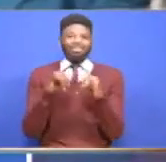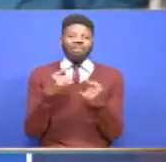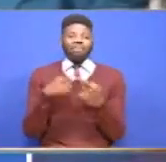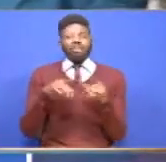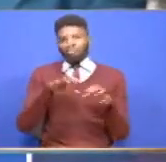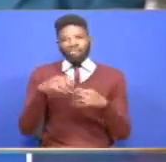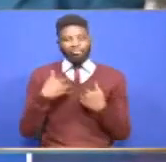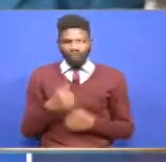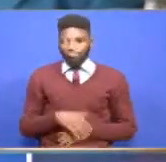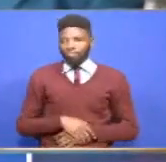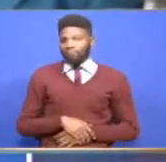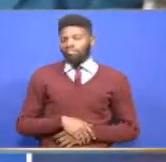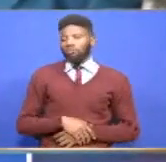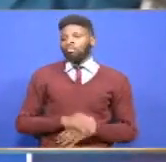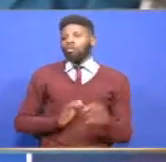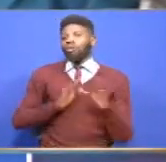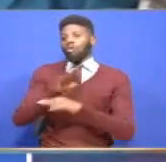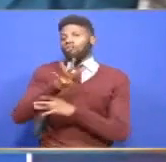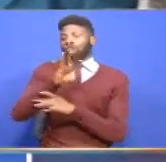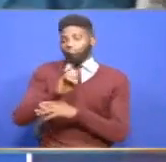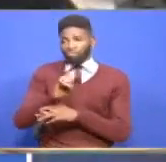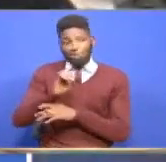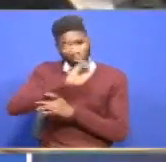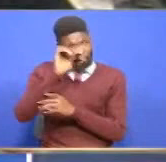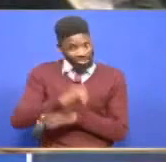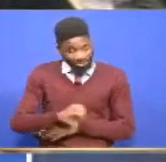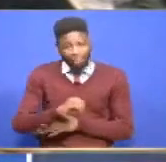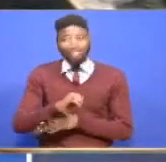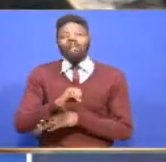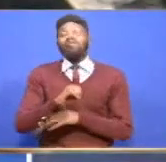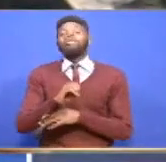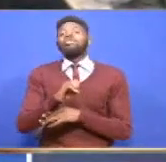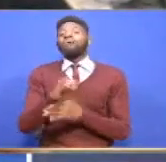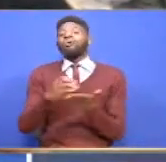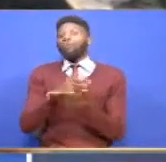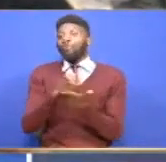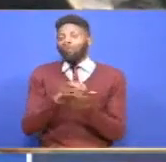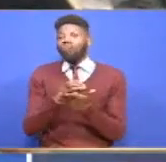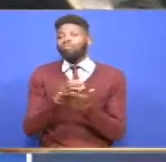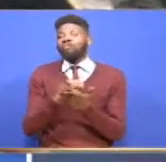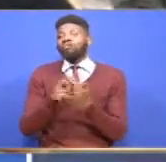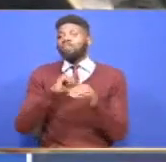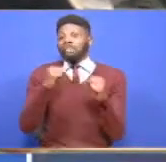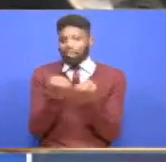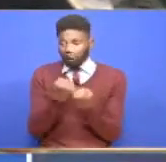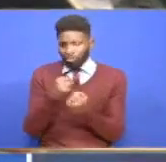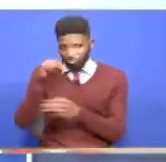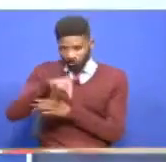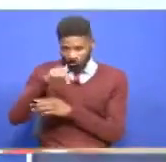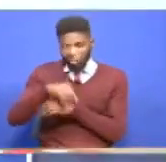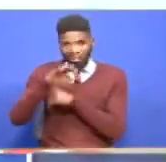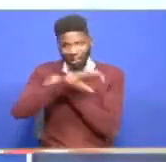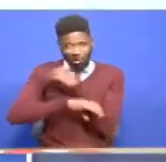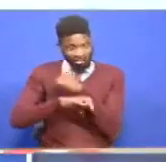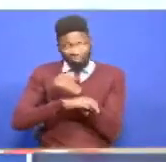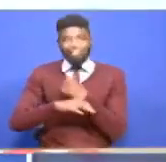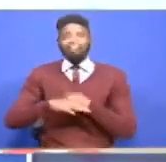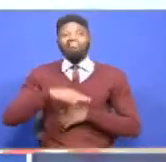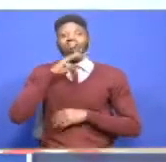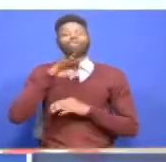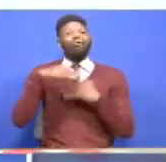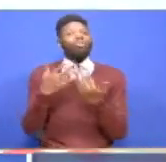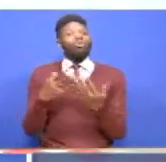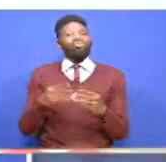Force, more than 40% of coffee societies in the country are either technically dead or insolvent. Tunataka